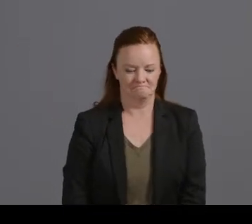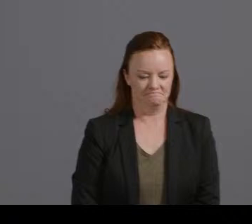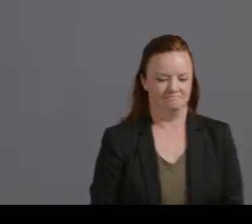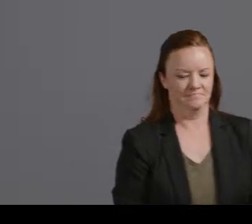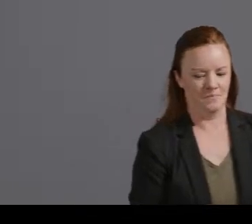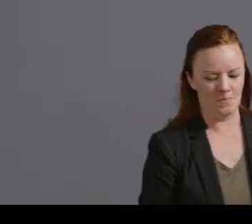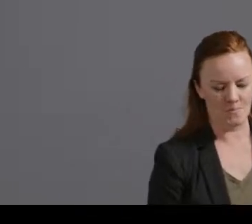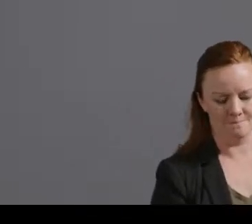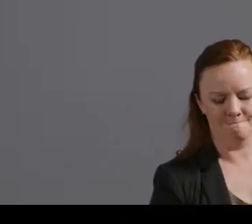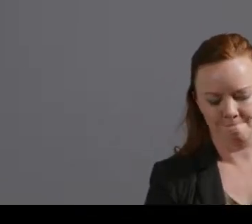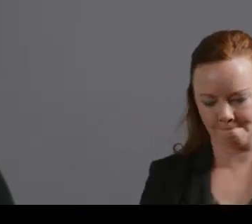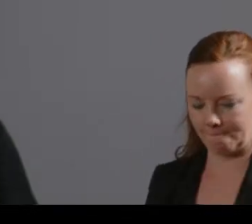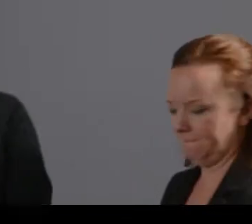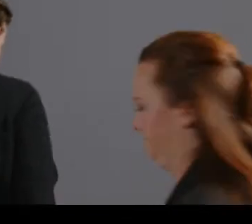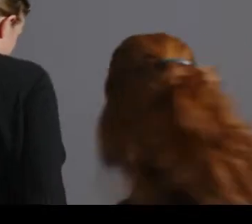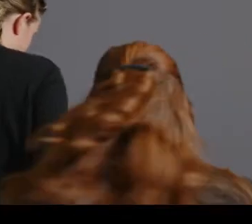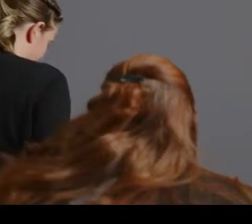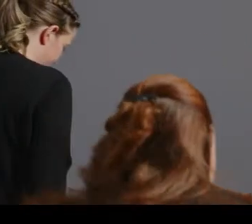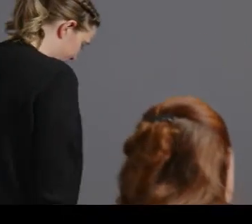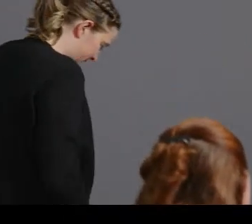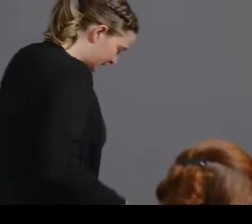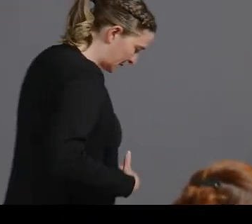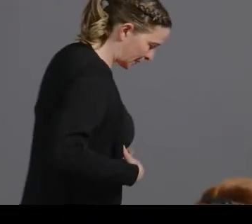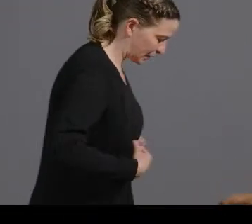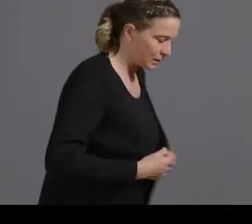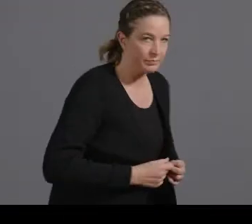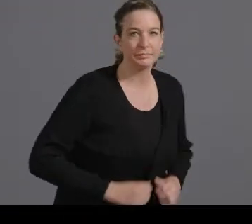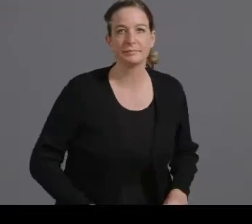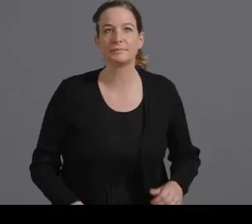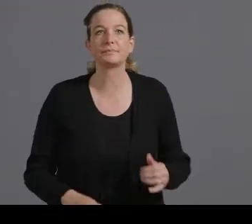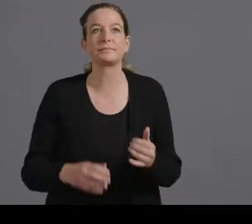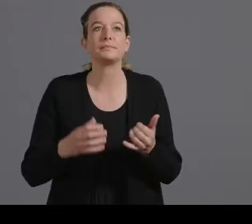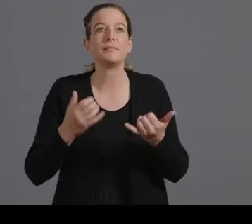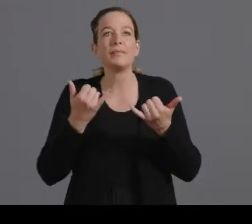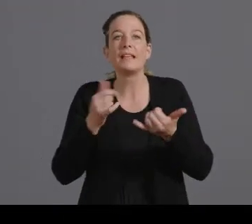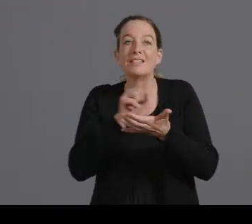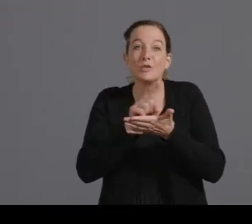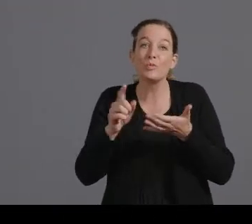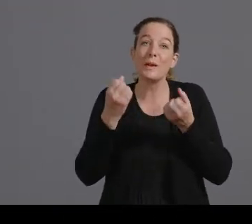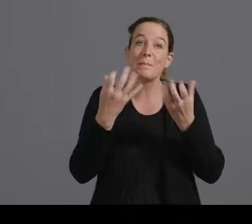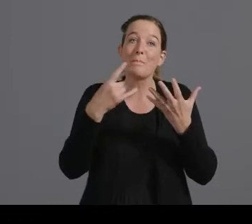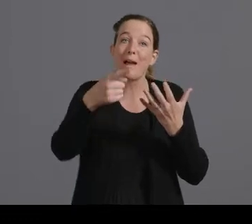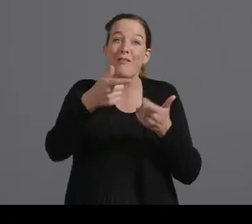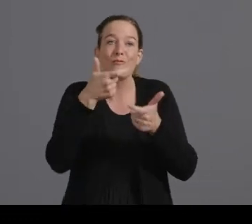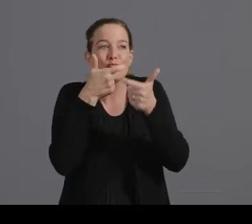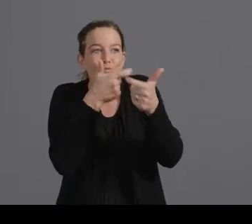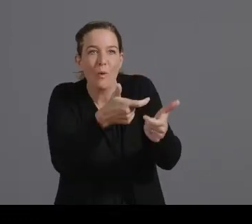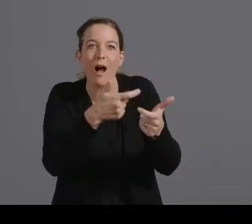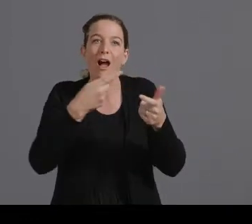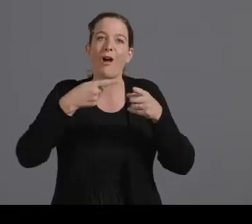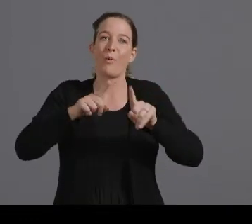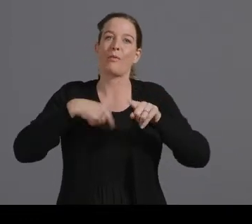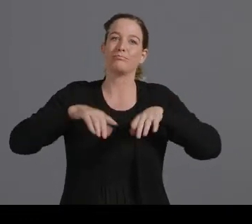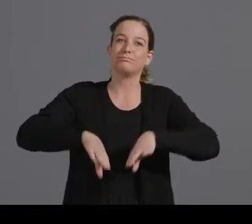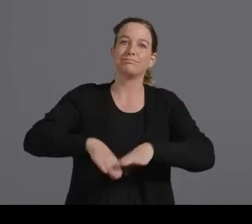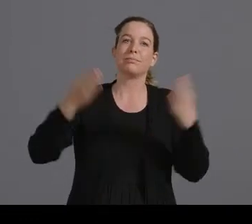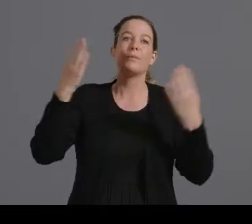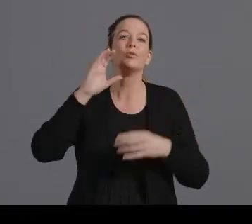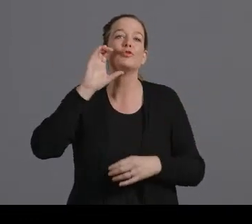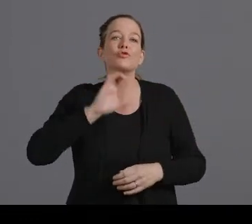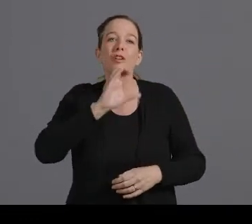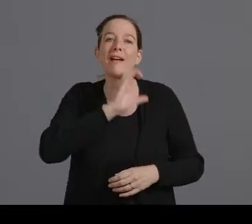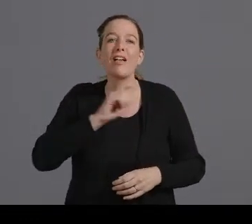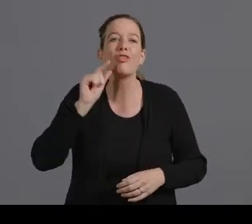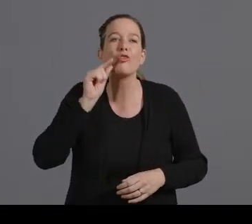This week, many of you joined me for the opening of the Chandler Gilbert Community Site as a state-operated pod. That happened on